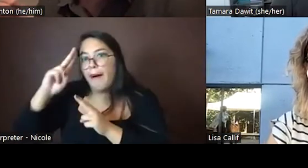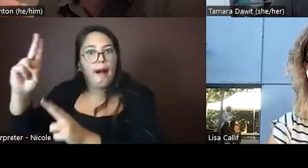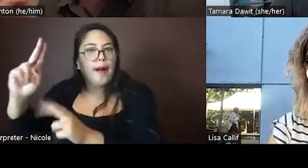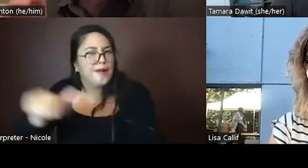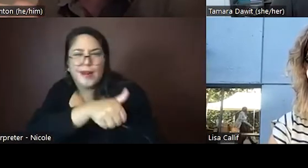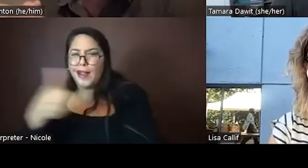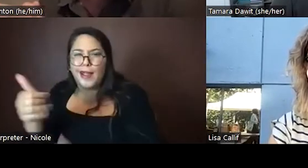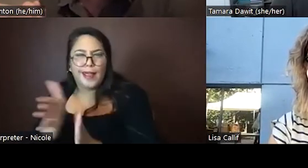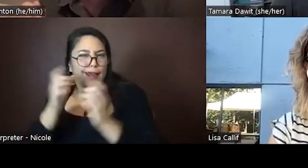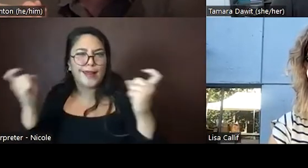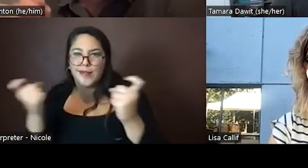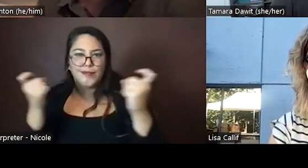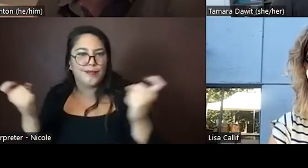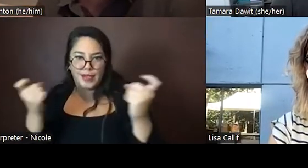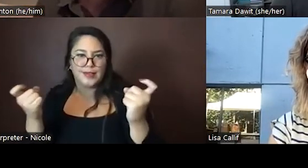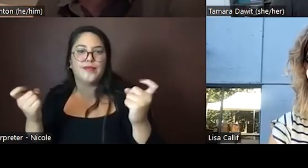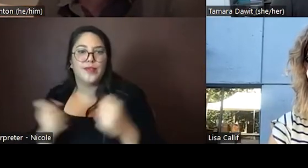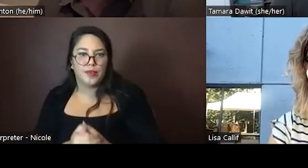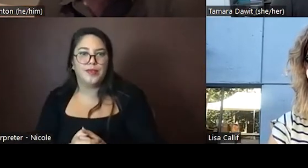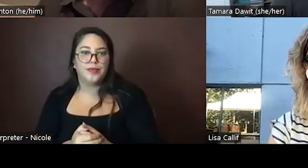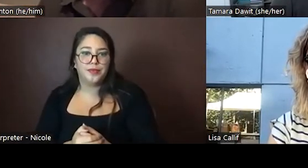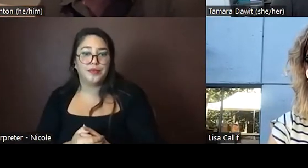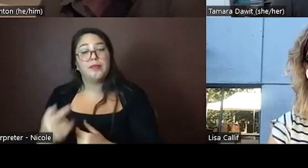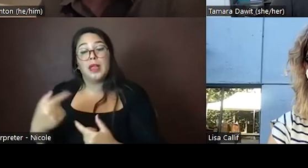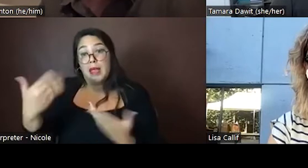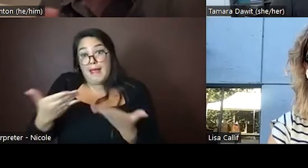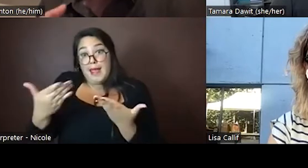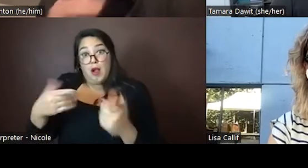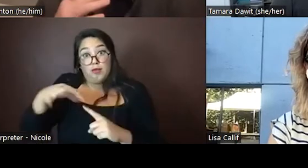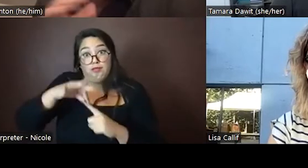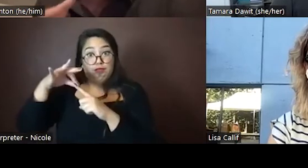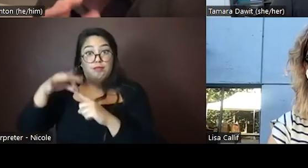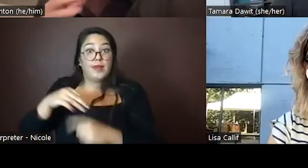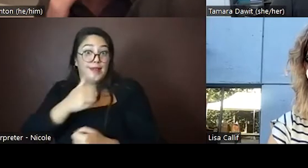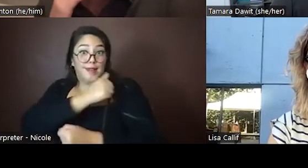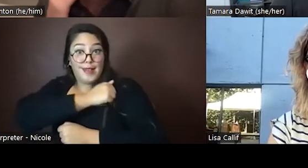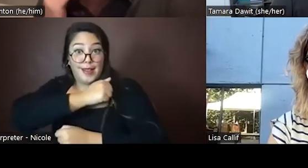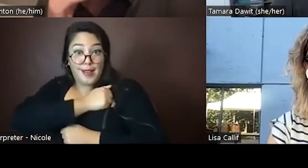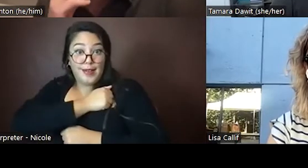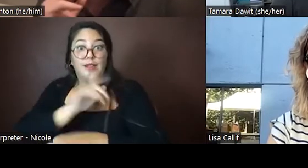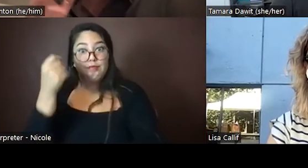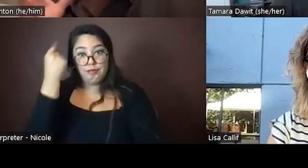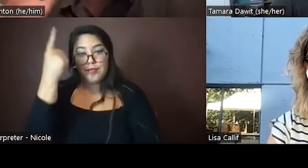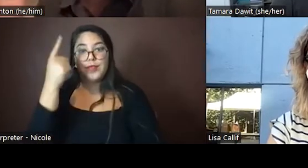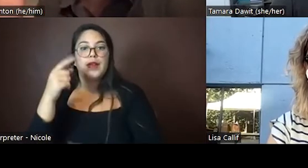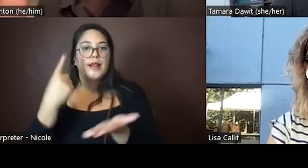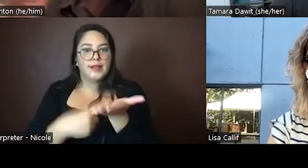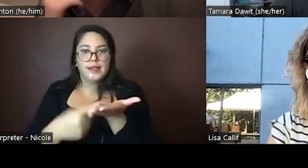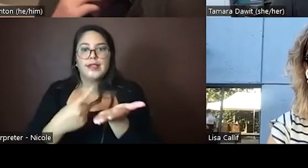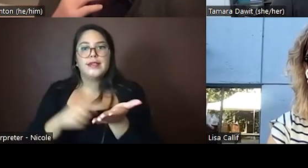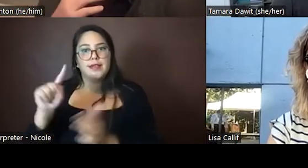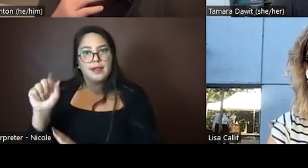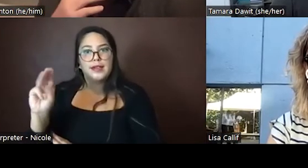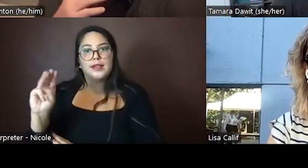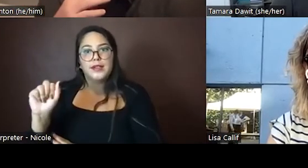or championing documentary film. I'm going to say in Canada because of the earlier discussion, Tamara rightly pointed out that situations